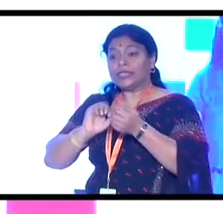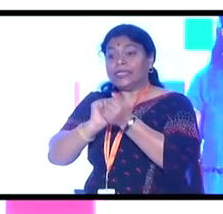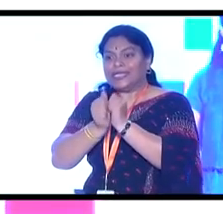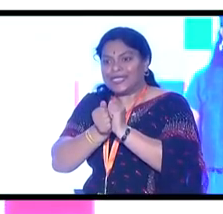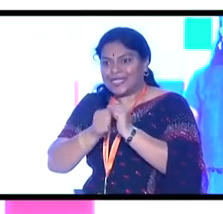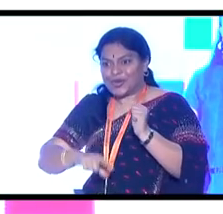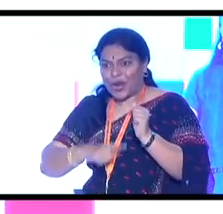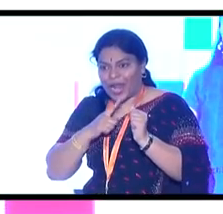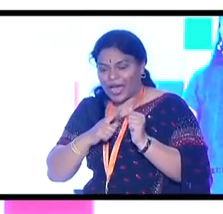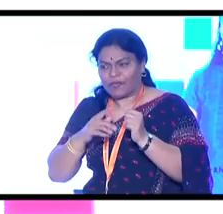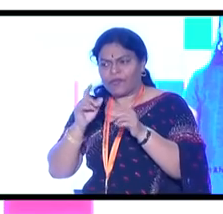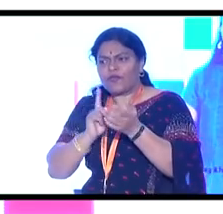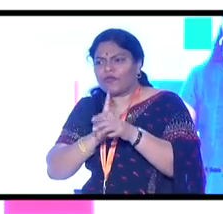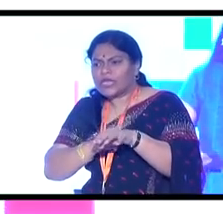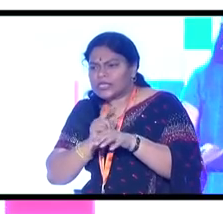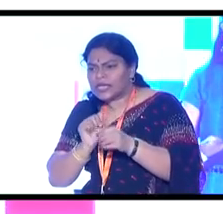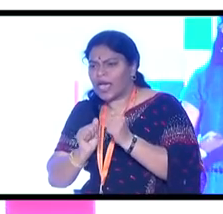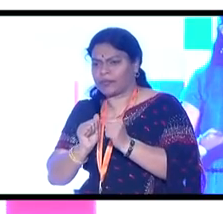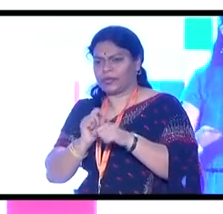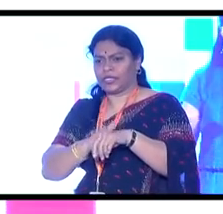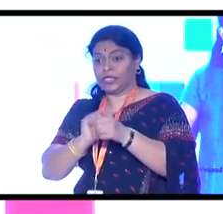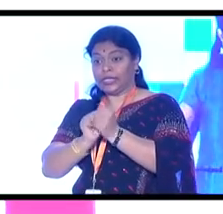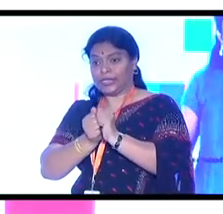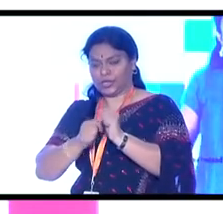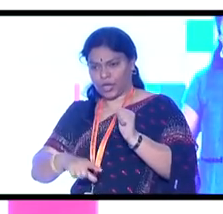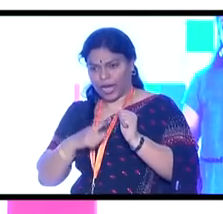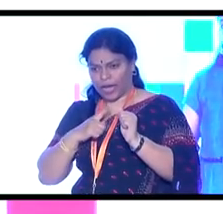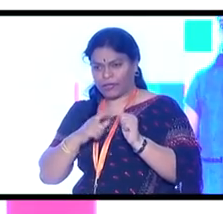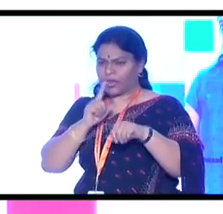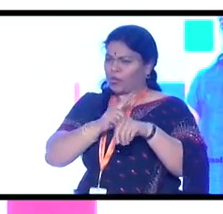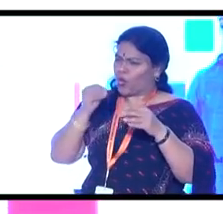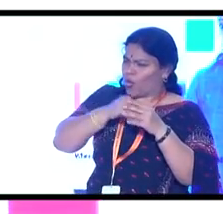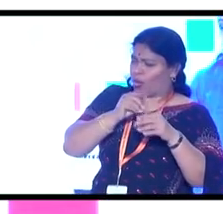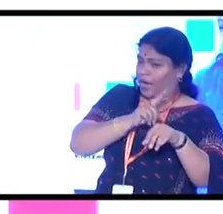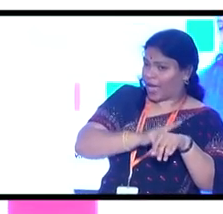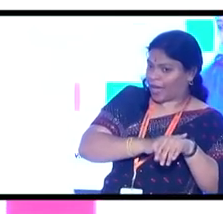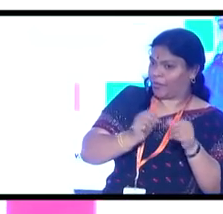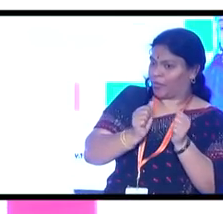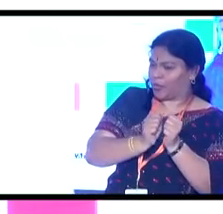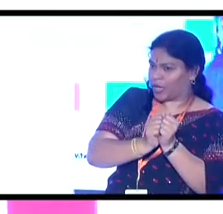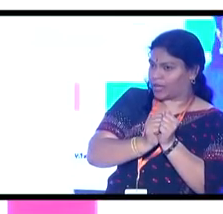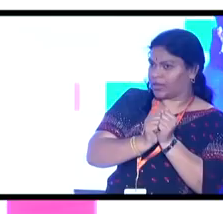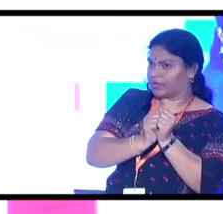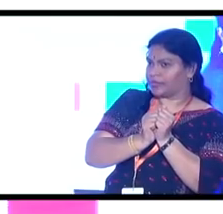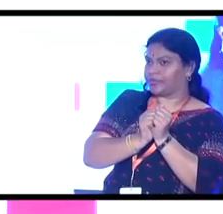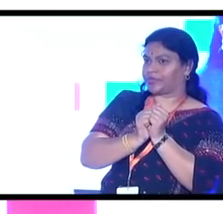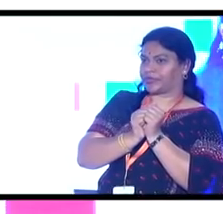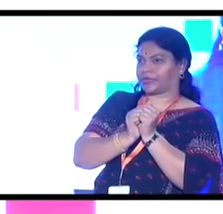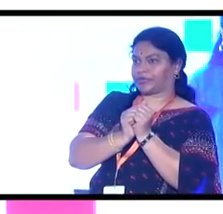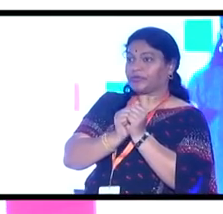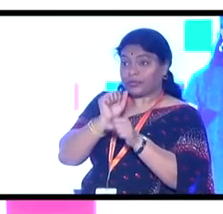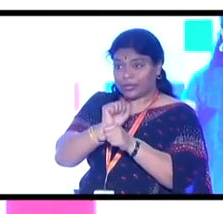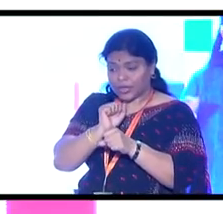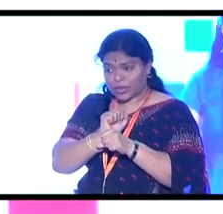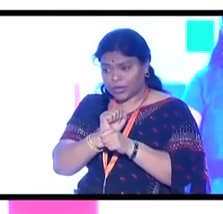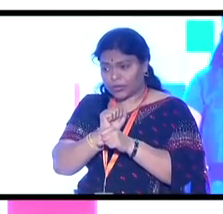in your life. For me, I feel that we spend way too much of time on doing very well with our work